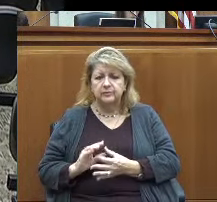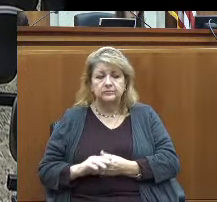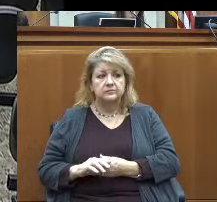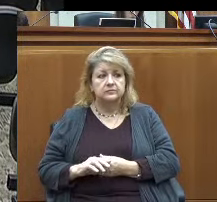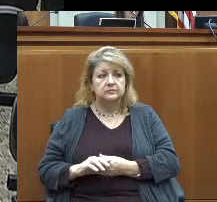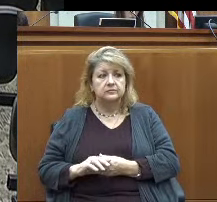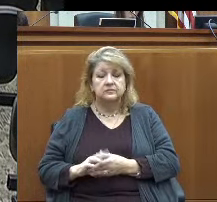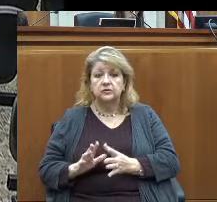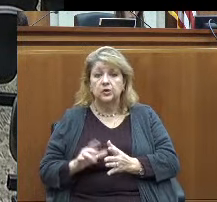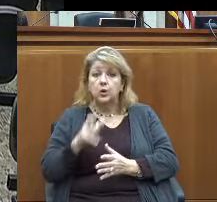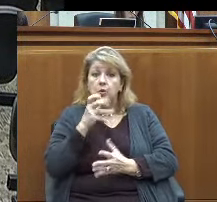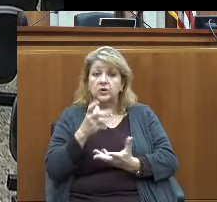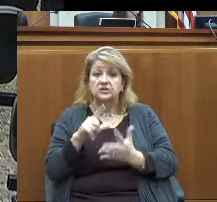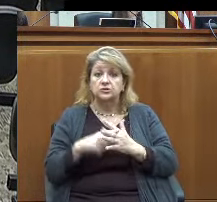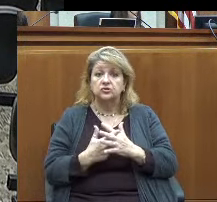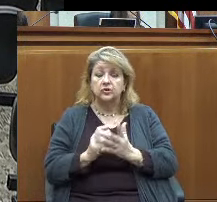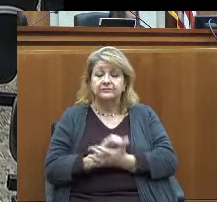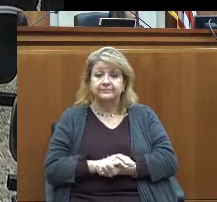Who wants to start?